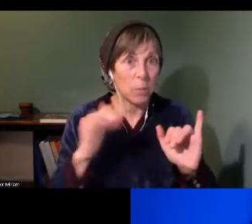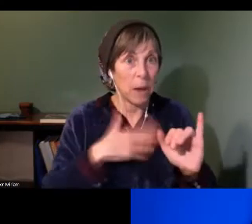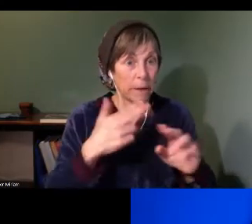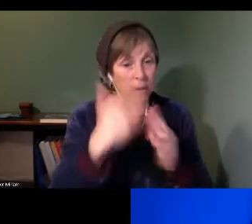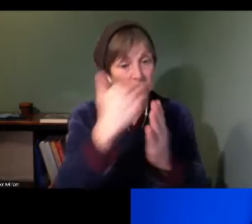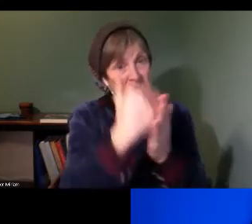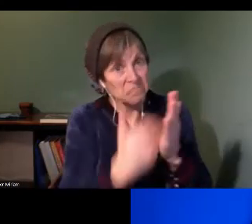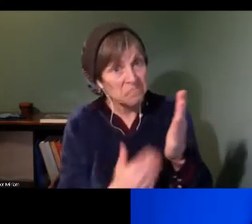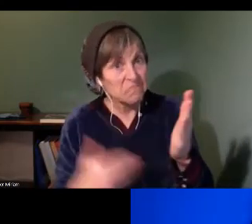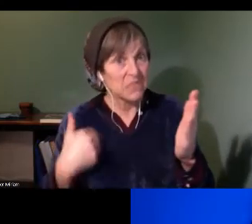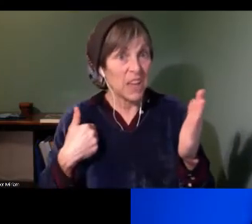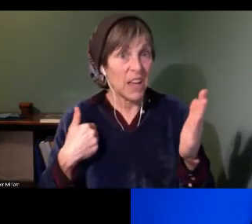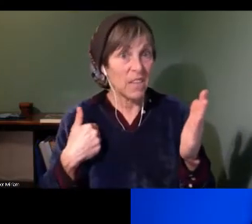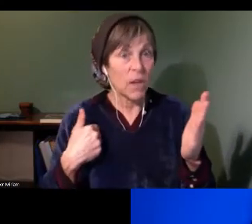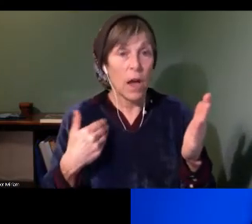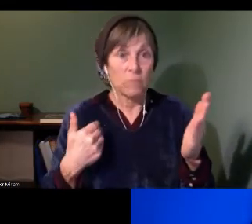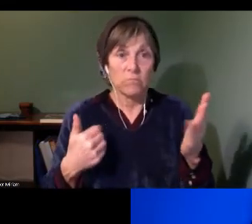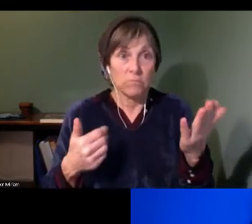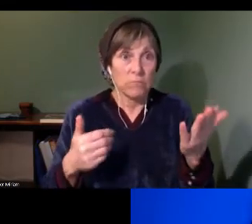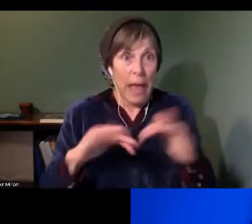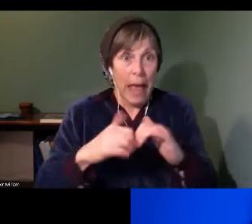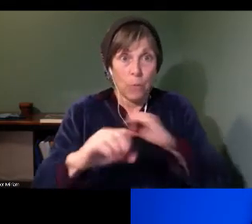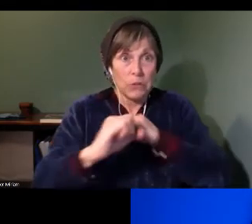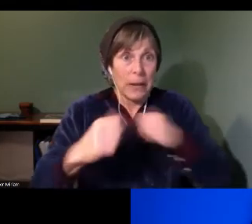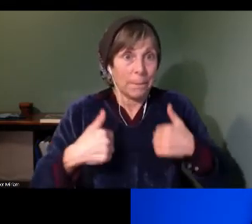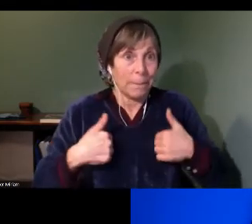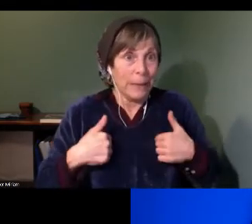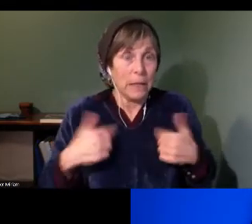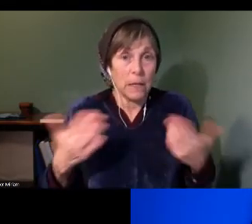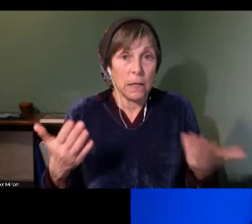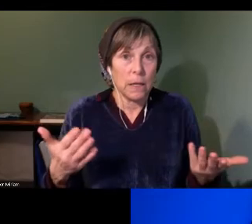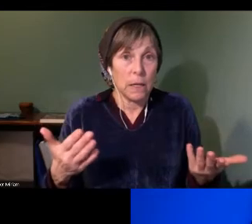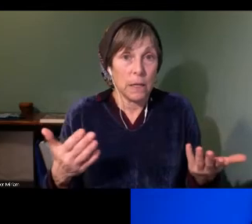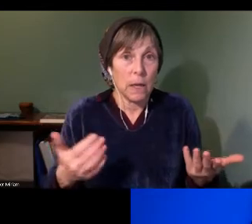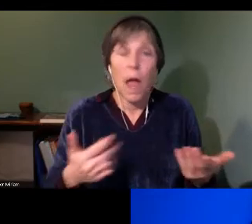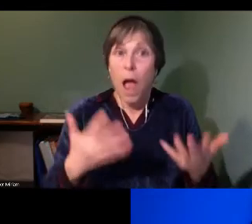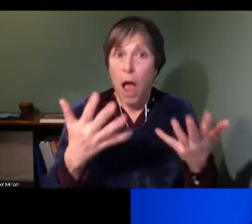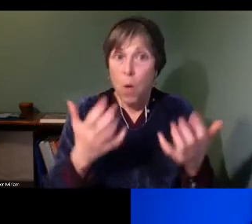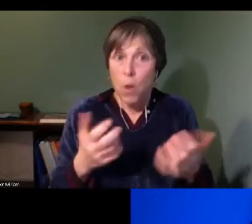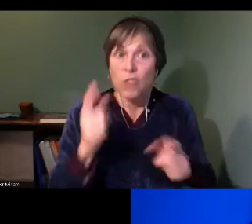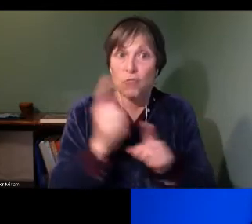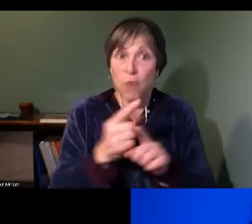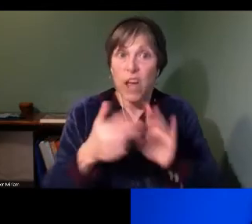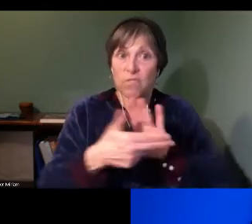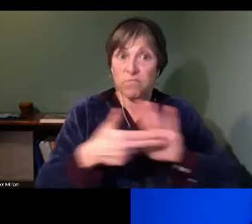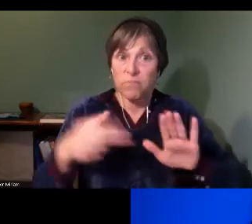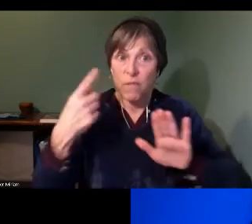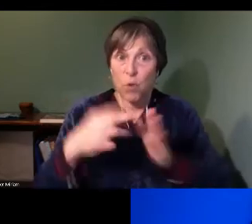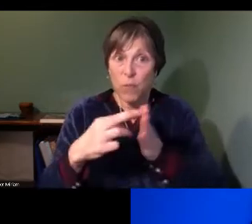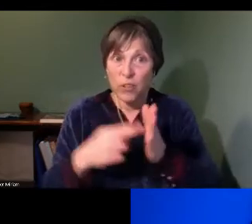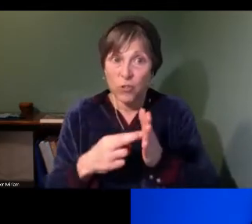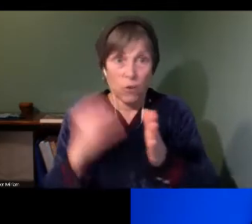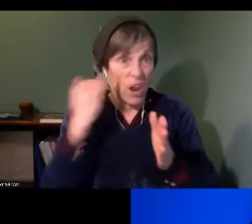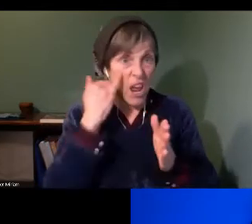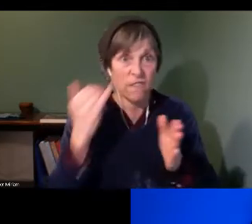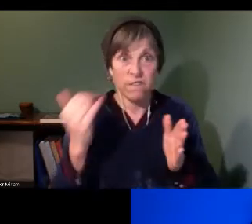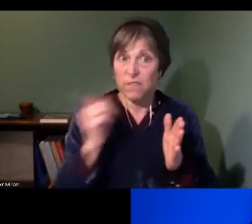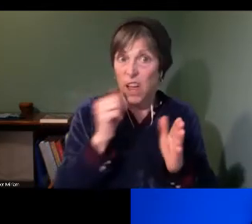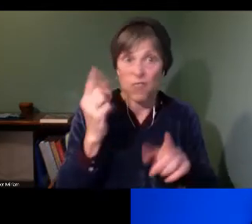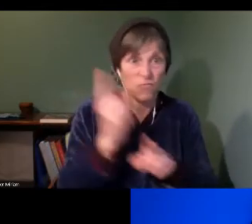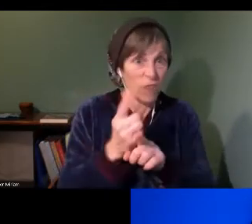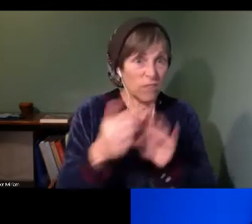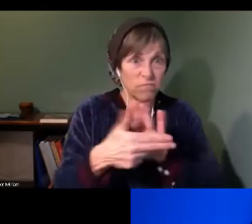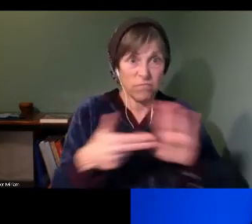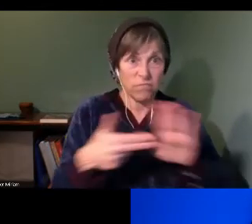to protect me from sort of being registered in a way that I am no longer legally eligible to be registered is there a way to